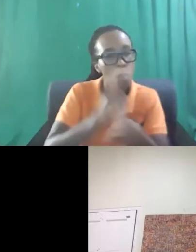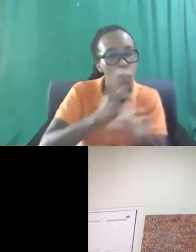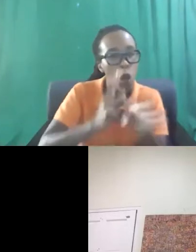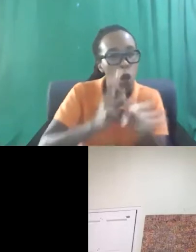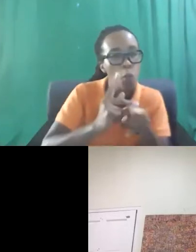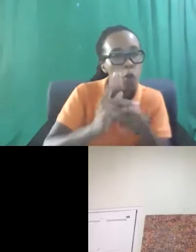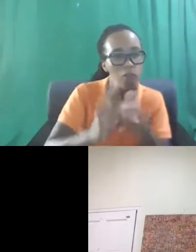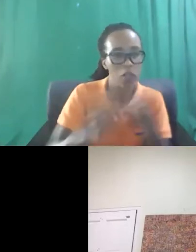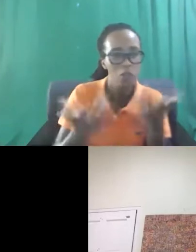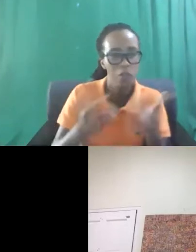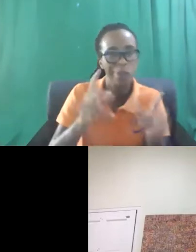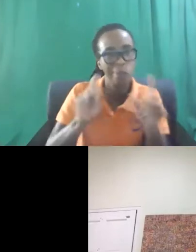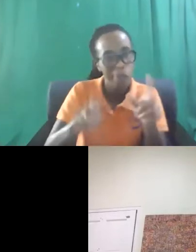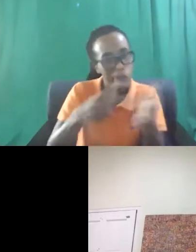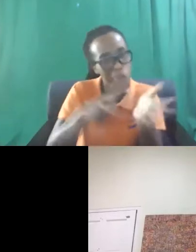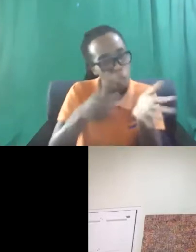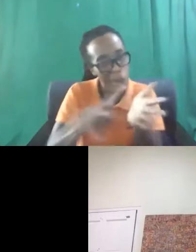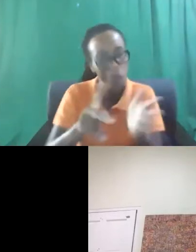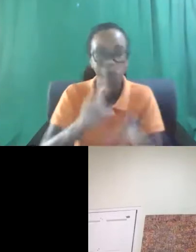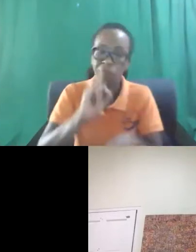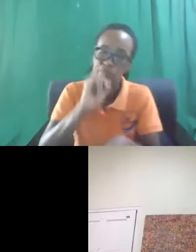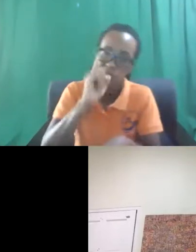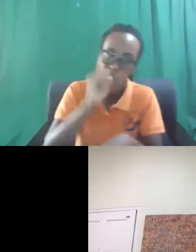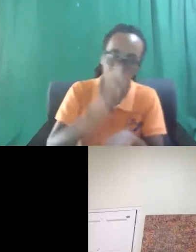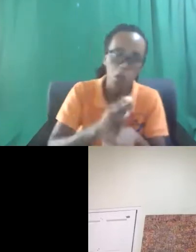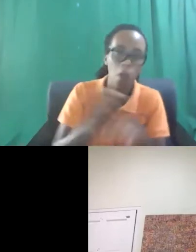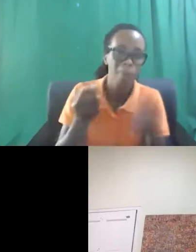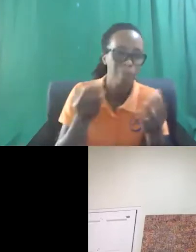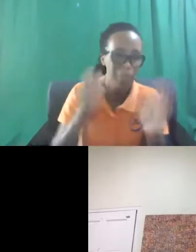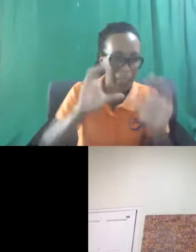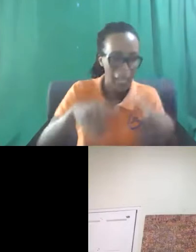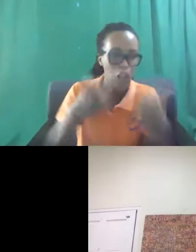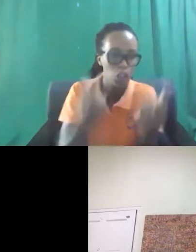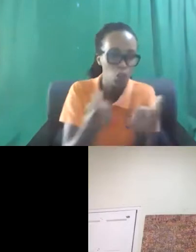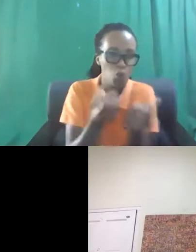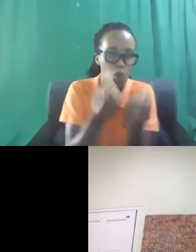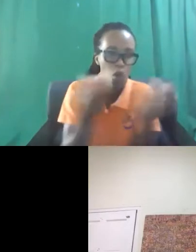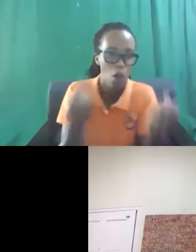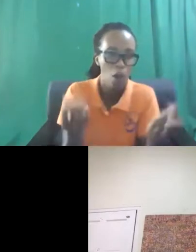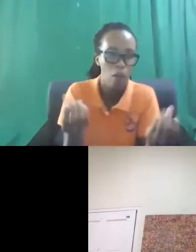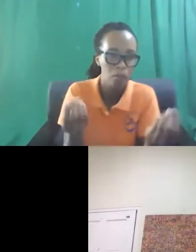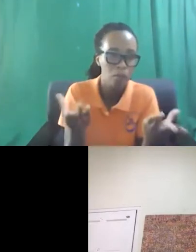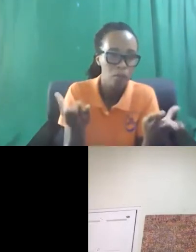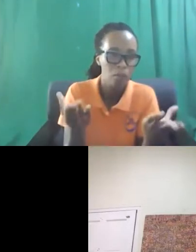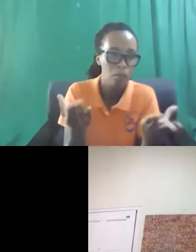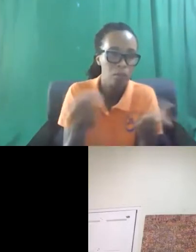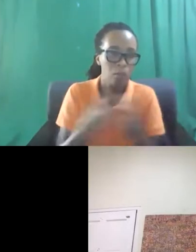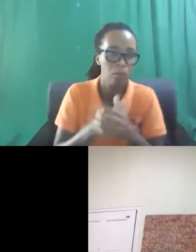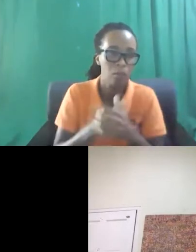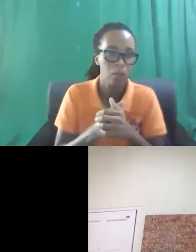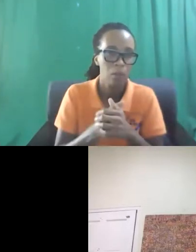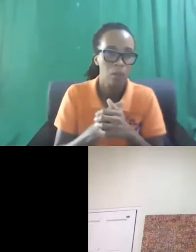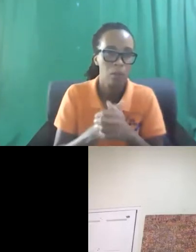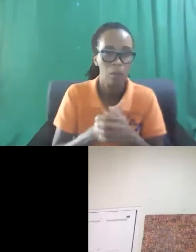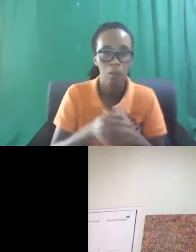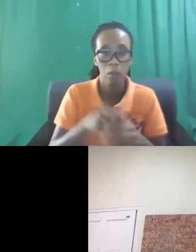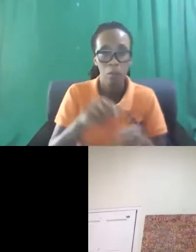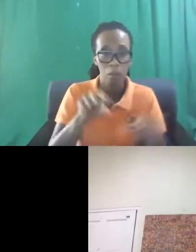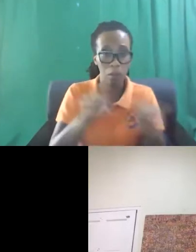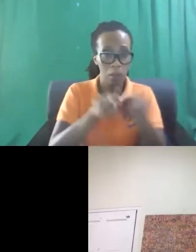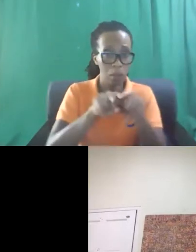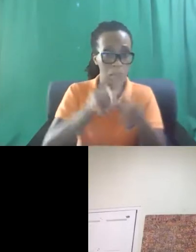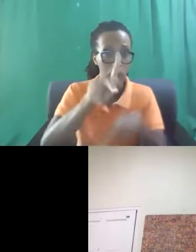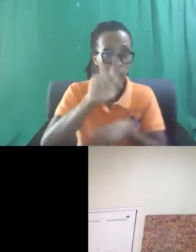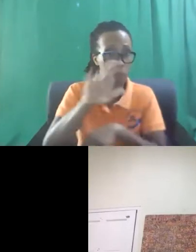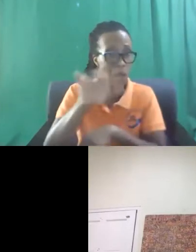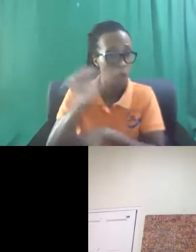be paid, there need to be jobs. So there's lots of things like that, lots of opportunities like that. Chiara mentioned app development as